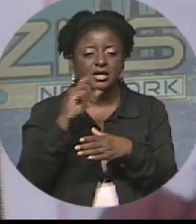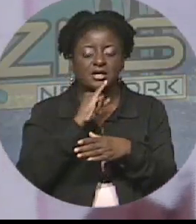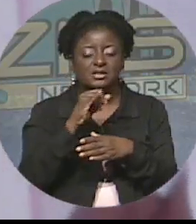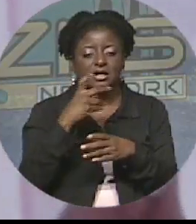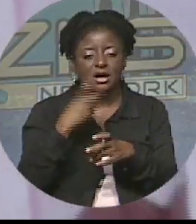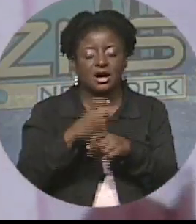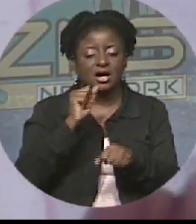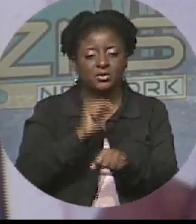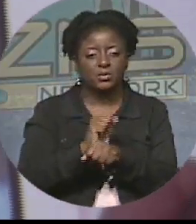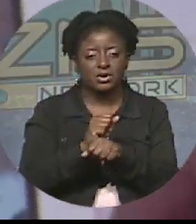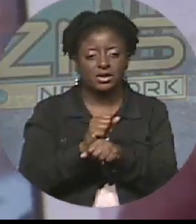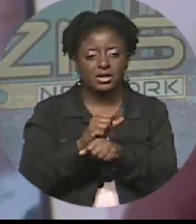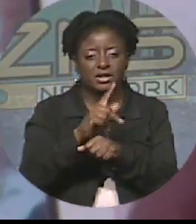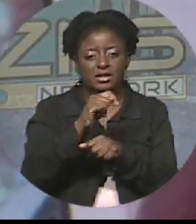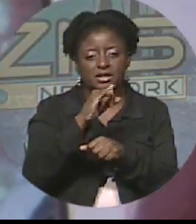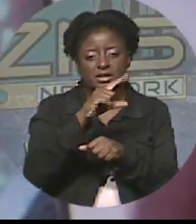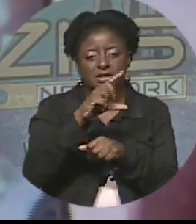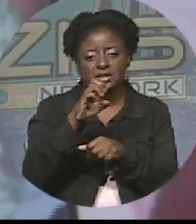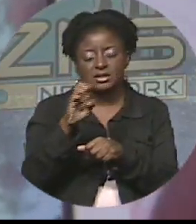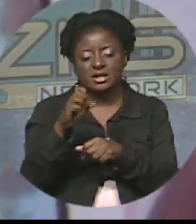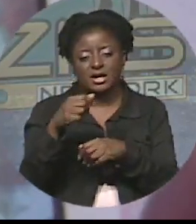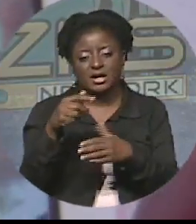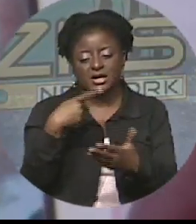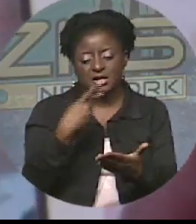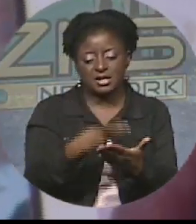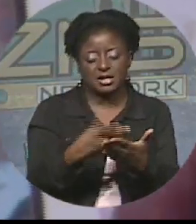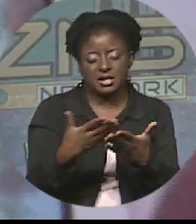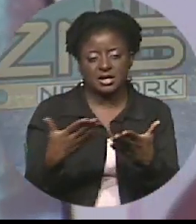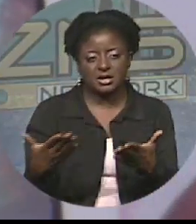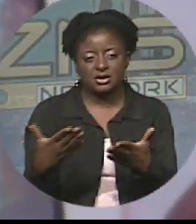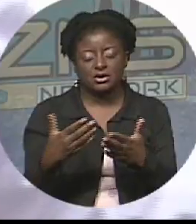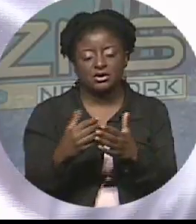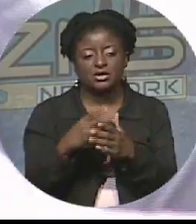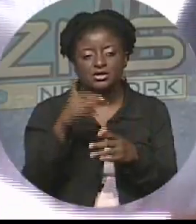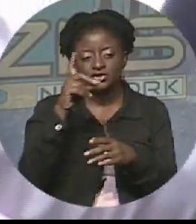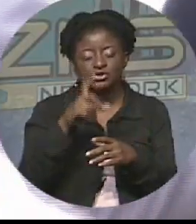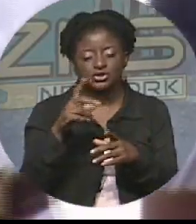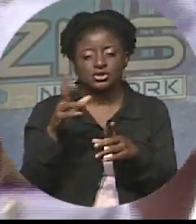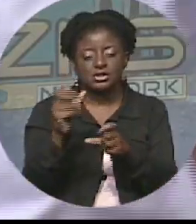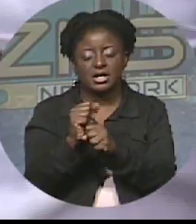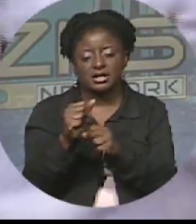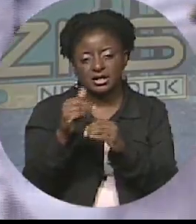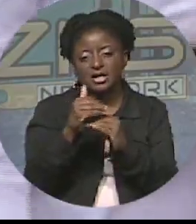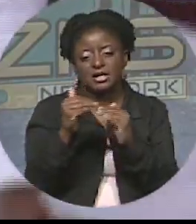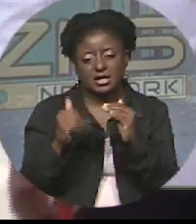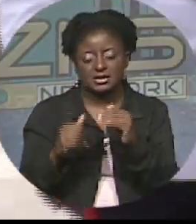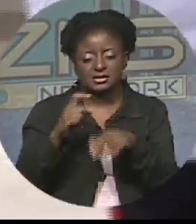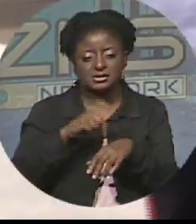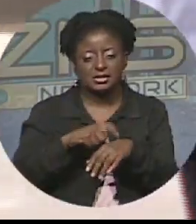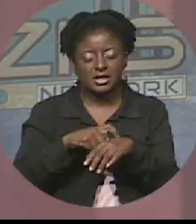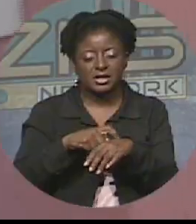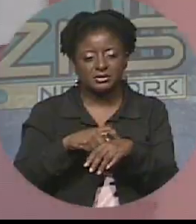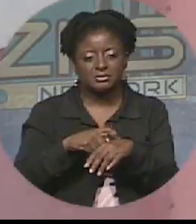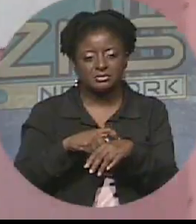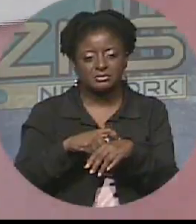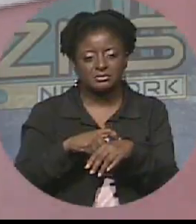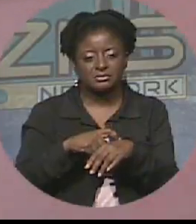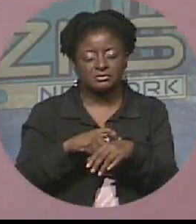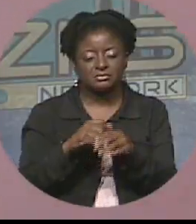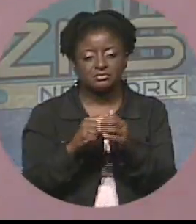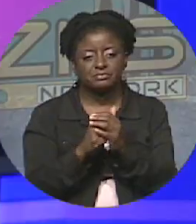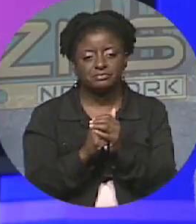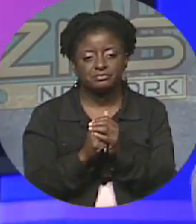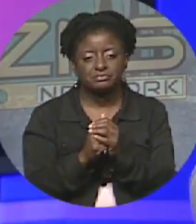18 to 30 years. Well, in the end, Justice Indra Charles reserved her decision. Raphael returns to court on October